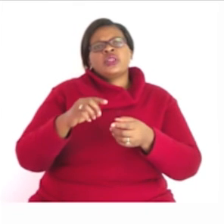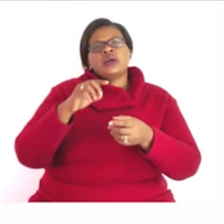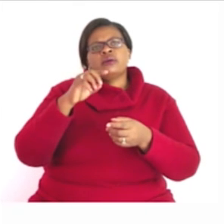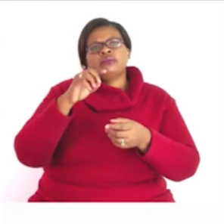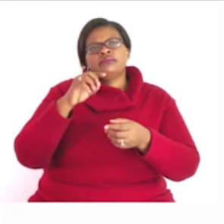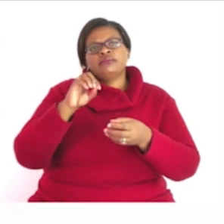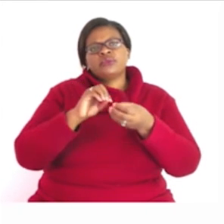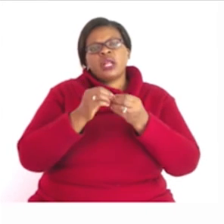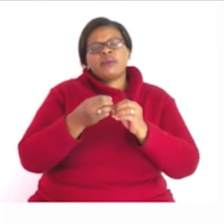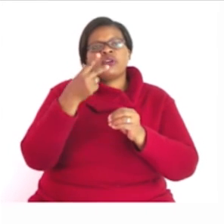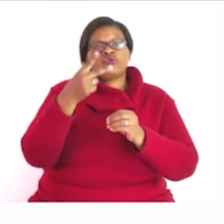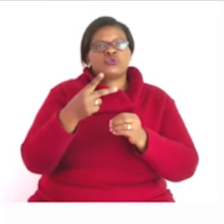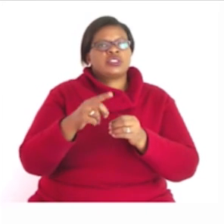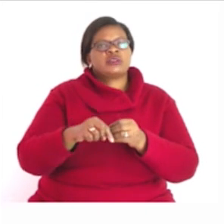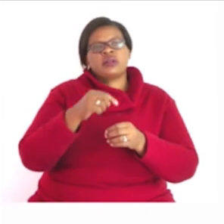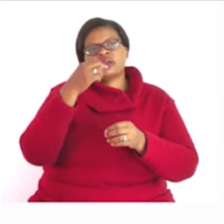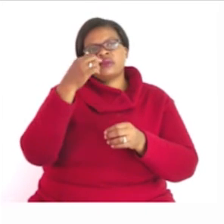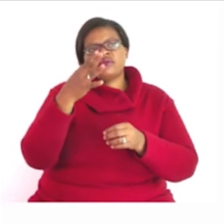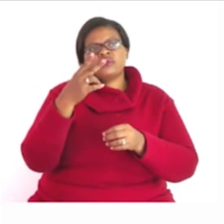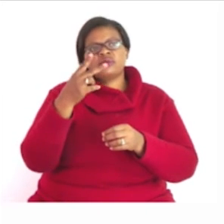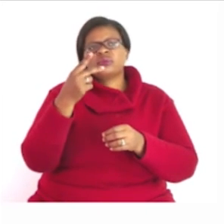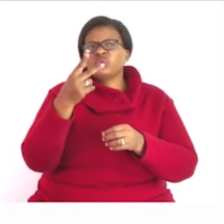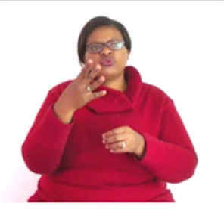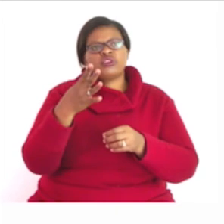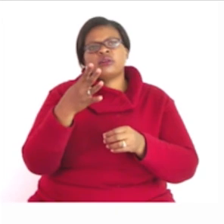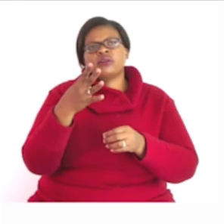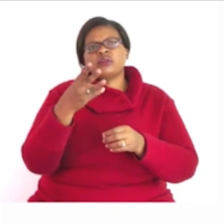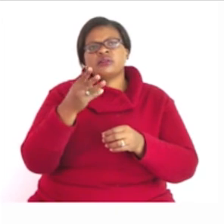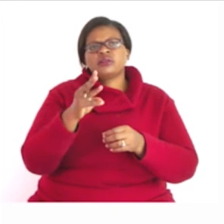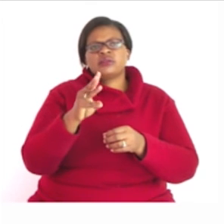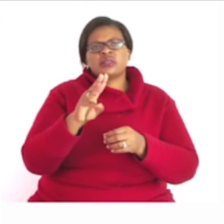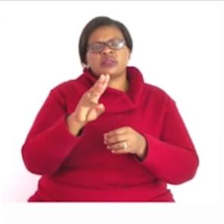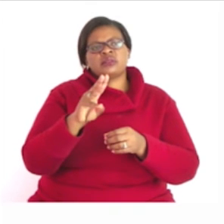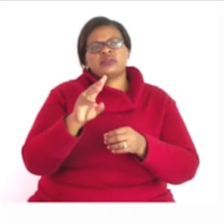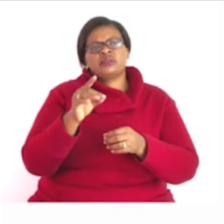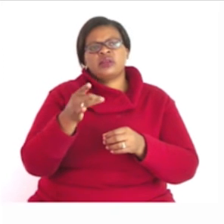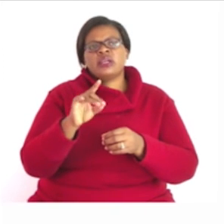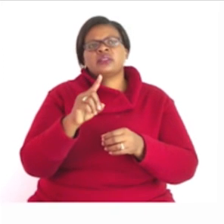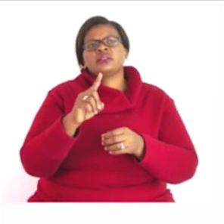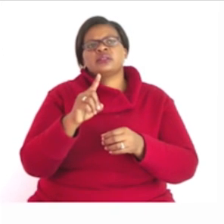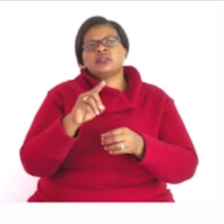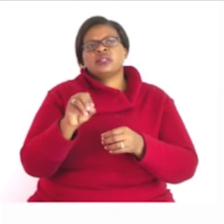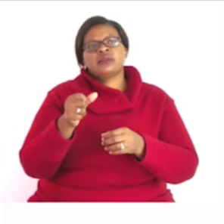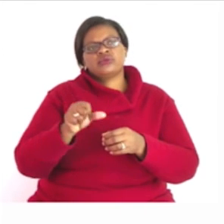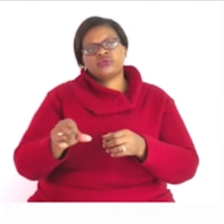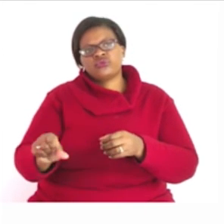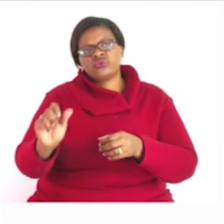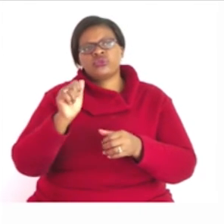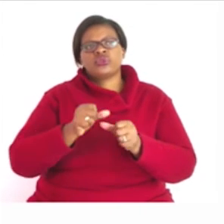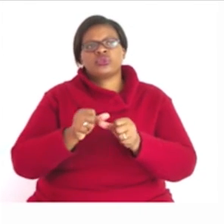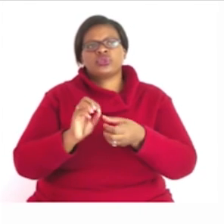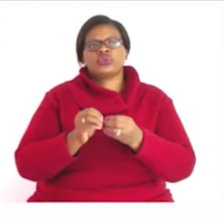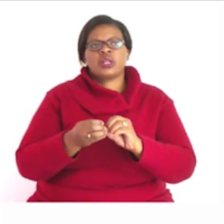16, 20, 4, 8, 12, 16, 20, 24. Those are multiples,